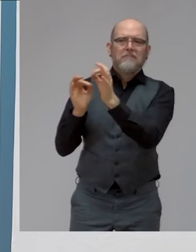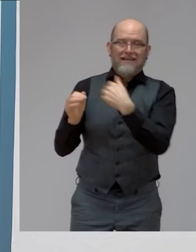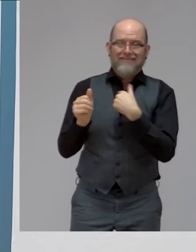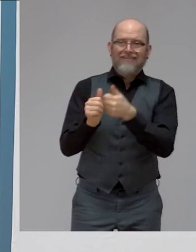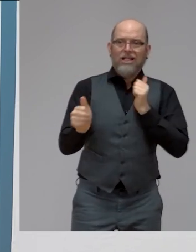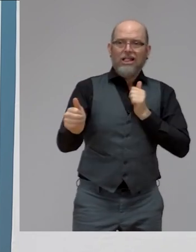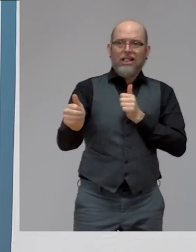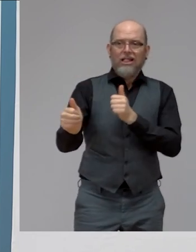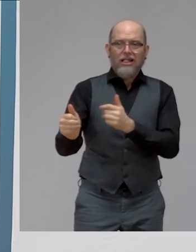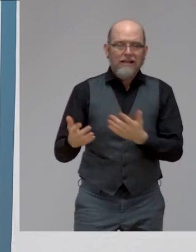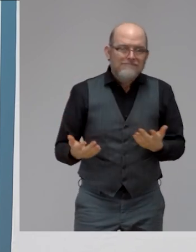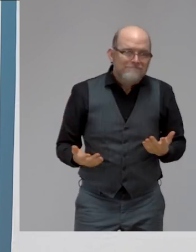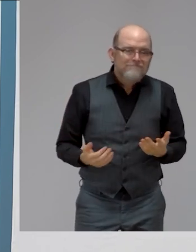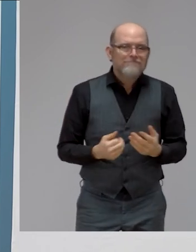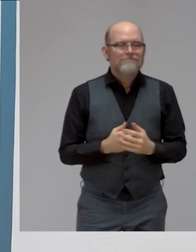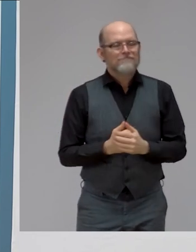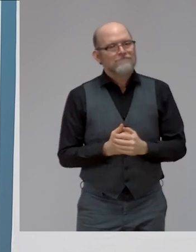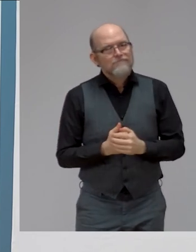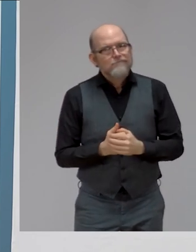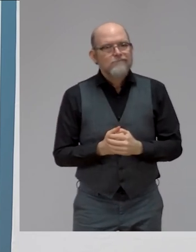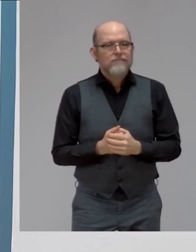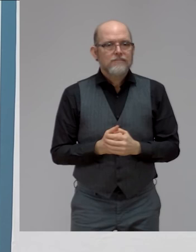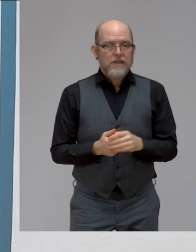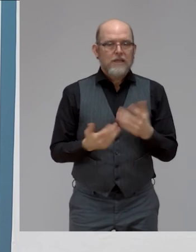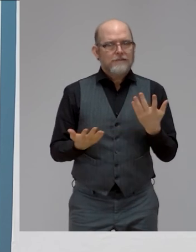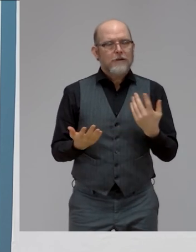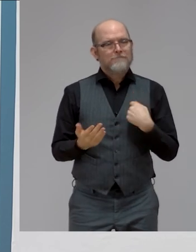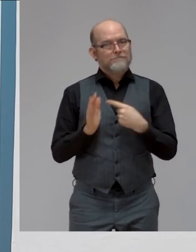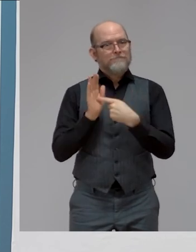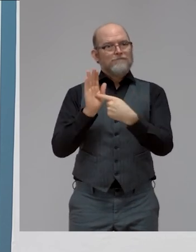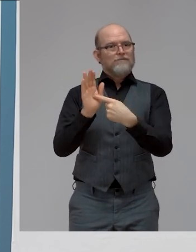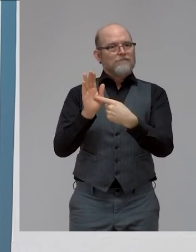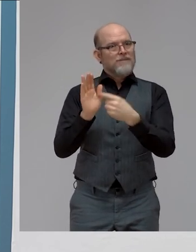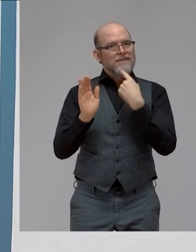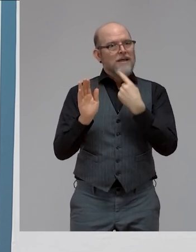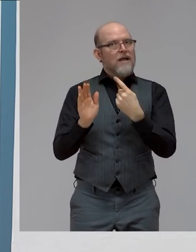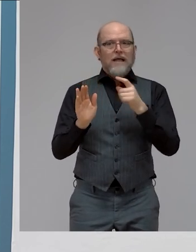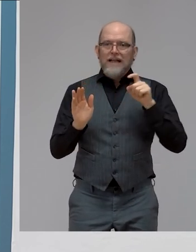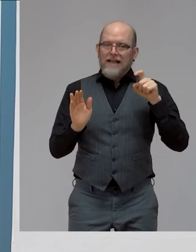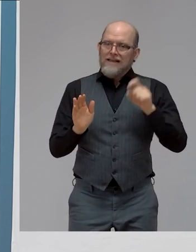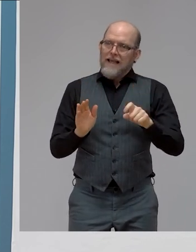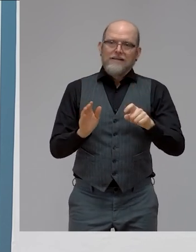For this reason, we would need targeted support